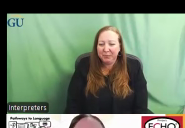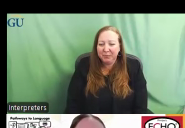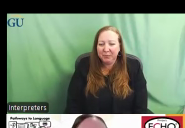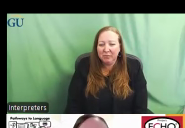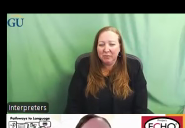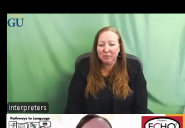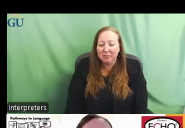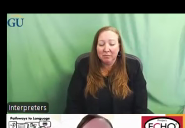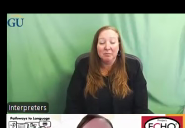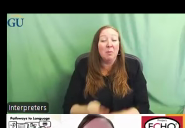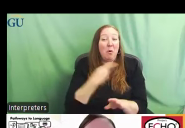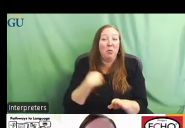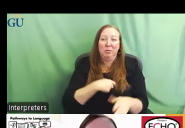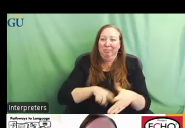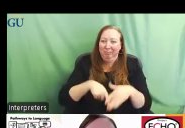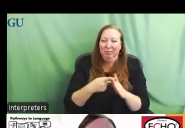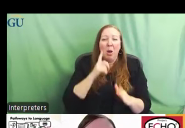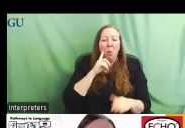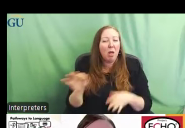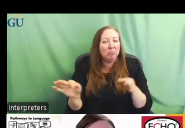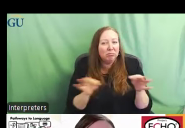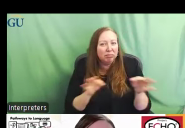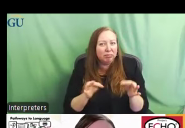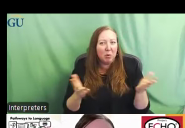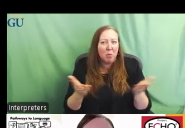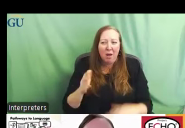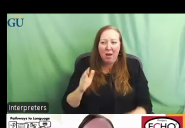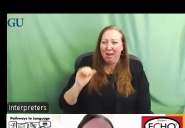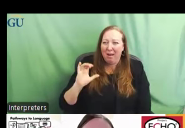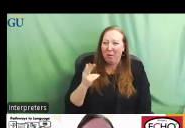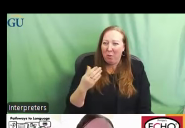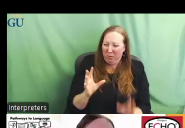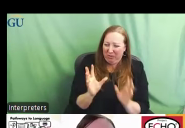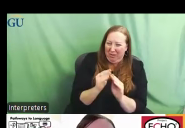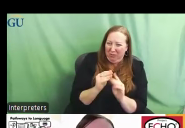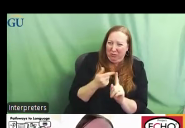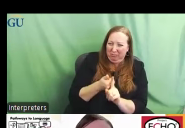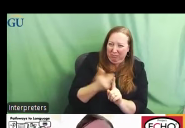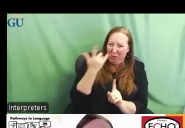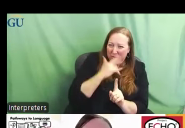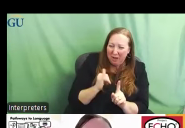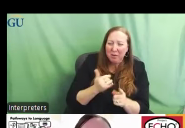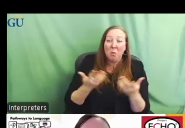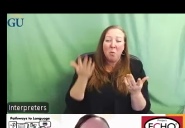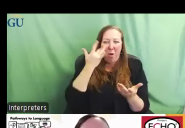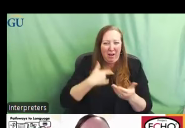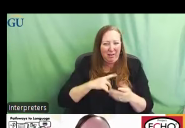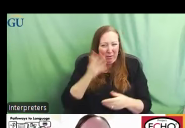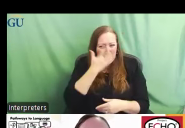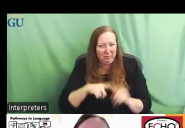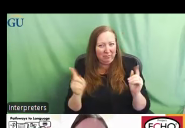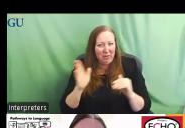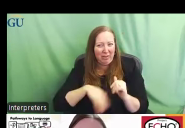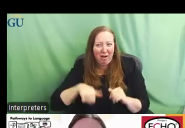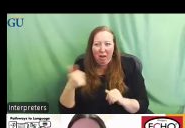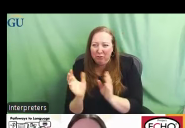Before we begin, I'll describe an Echo session and what sets it apart from other trainings. In essence, Echo sessions allow us